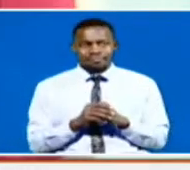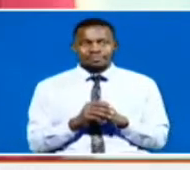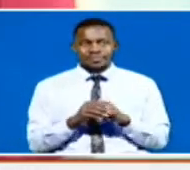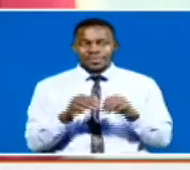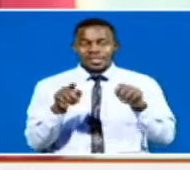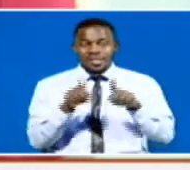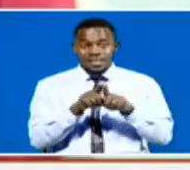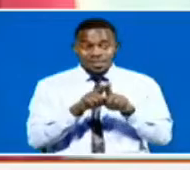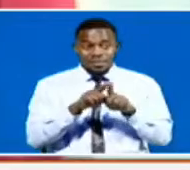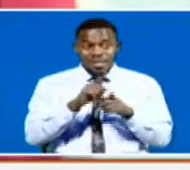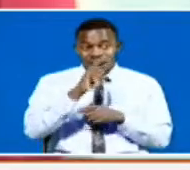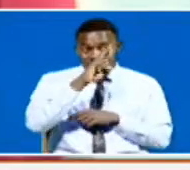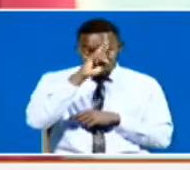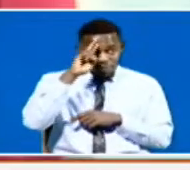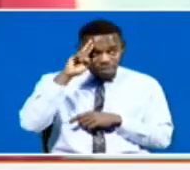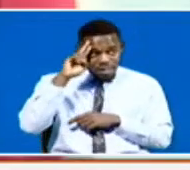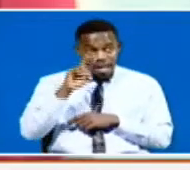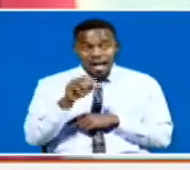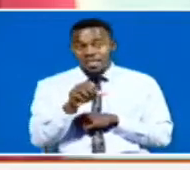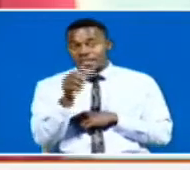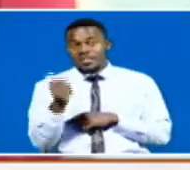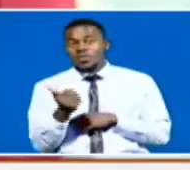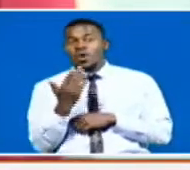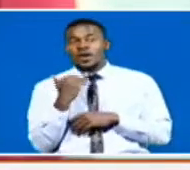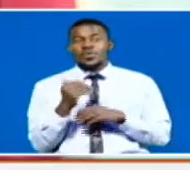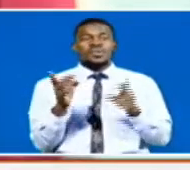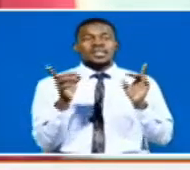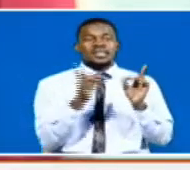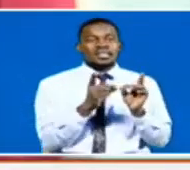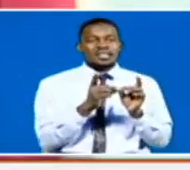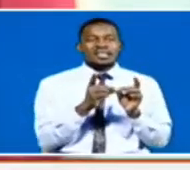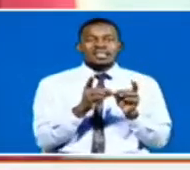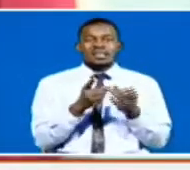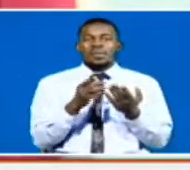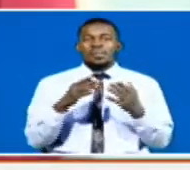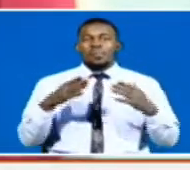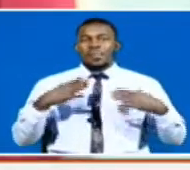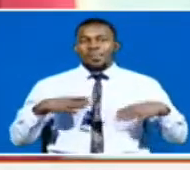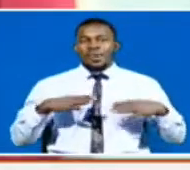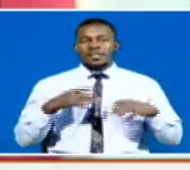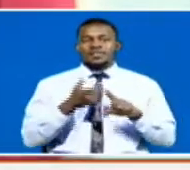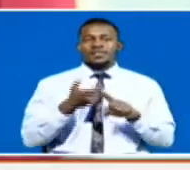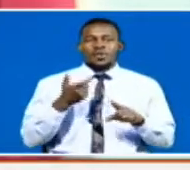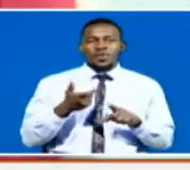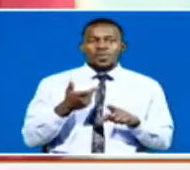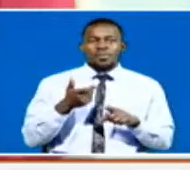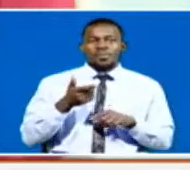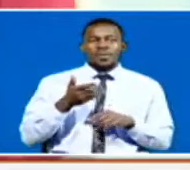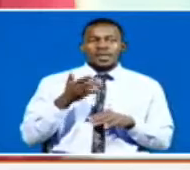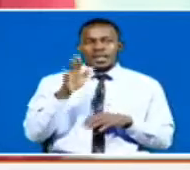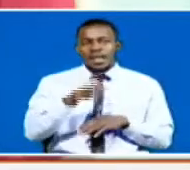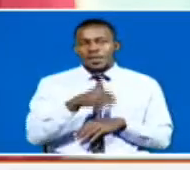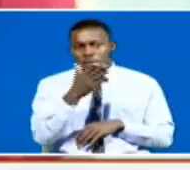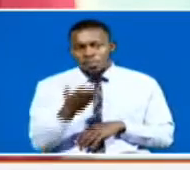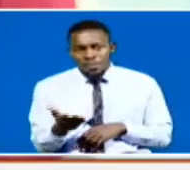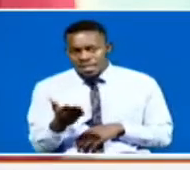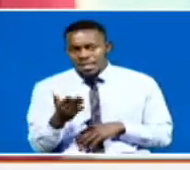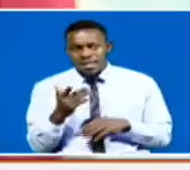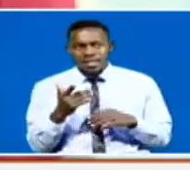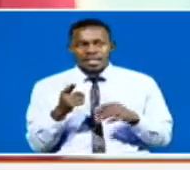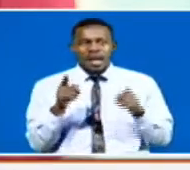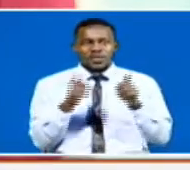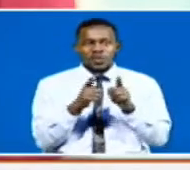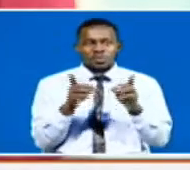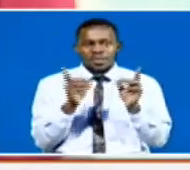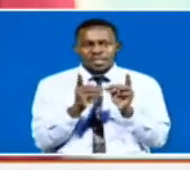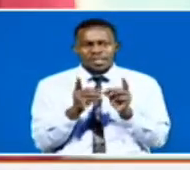is why I'm told they would want to call people to Nairobi instead of going to the ground. Si waende, waende kule ground wa aseme Jubilee. Kama kwanza